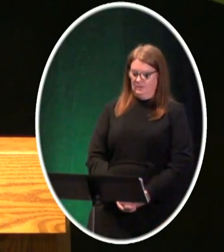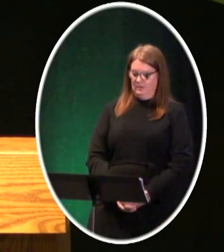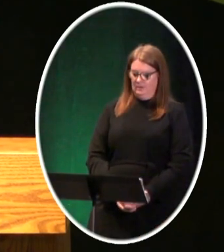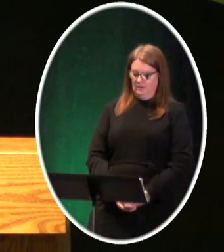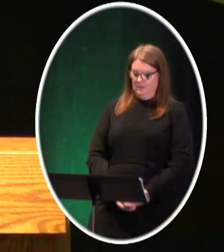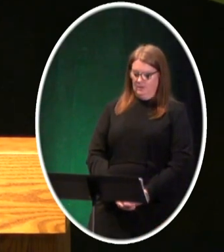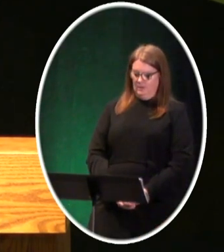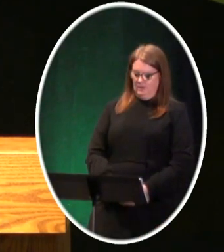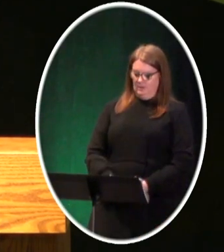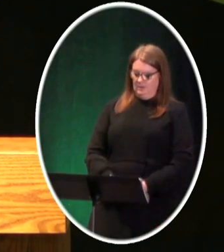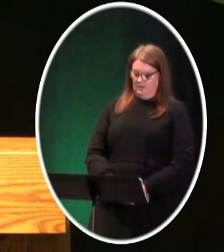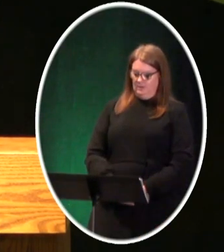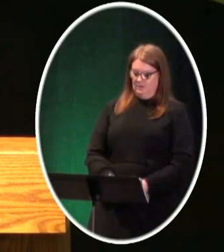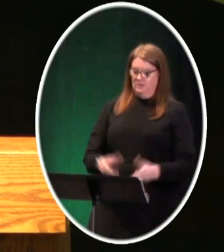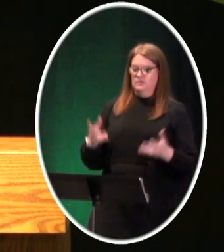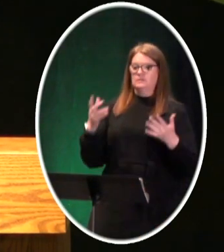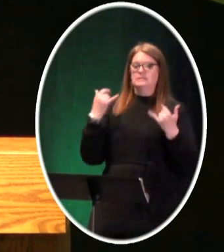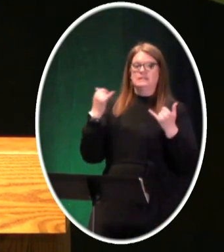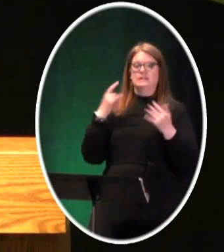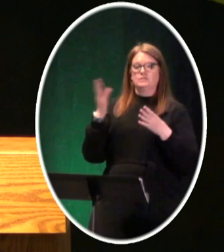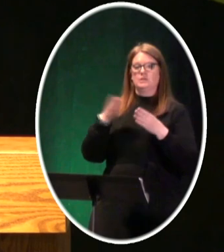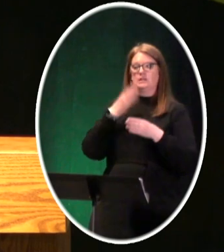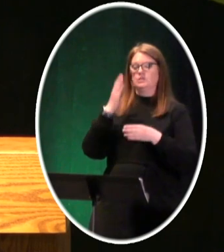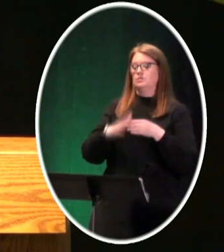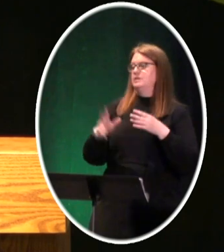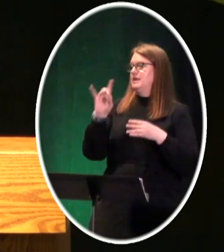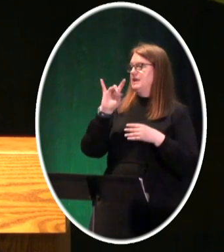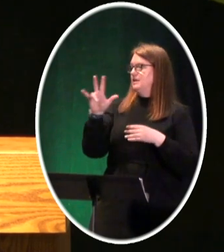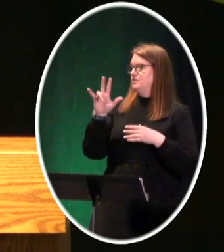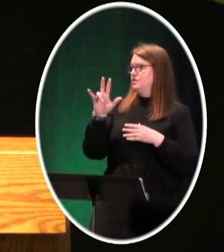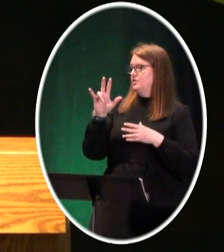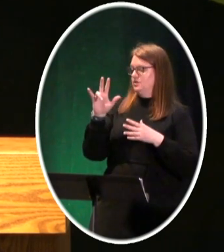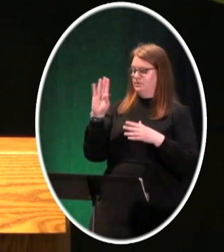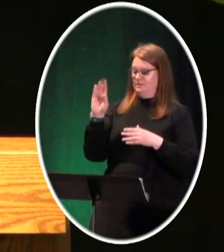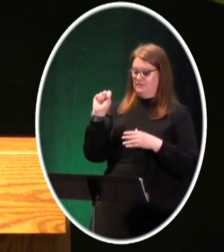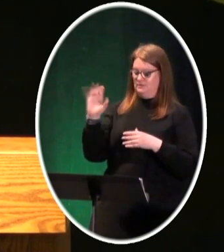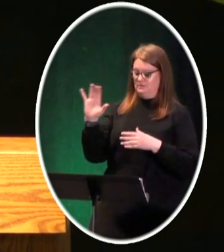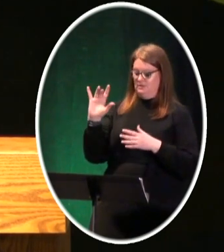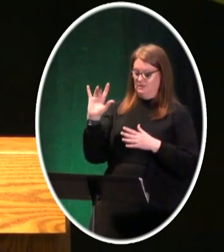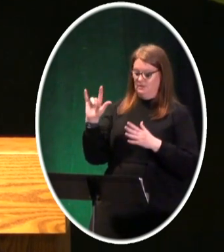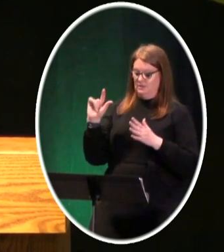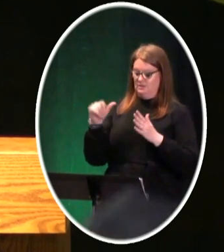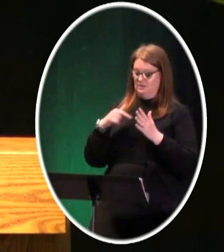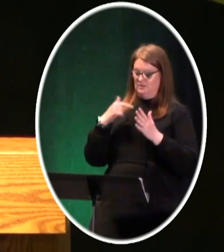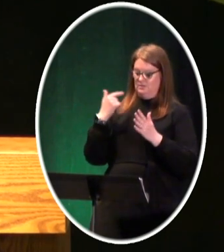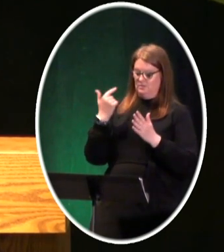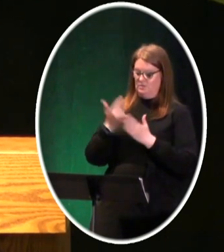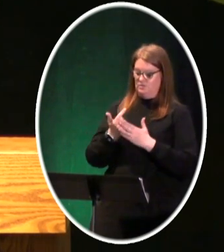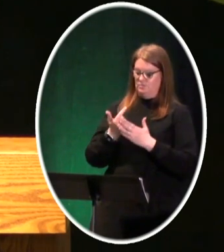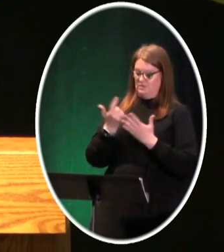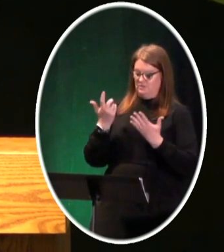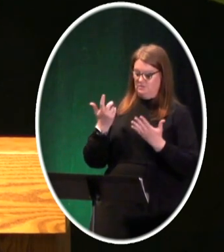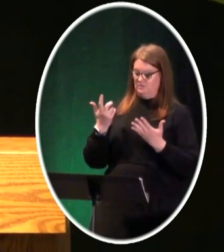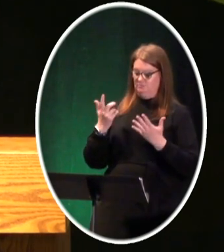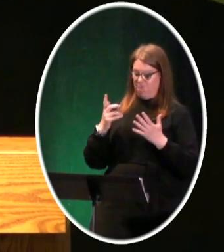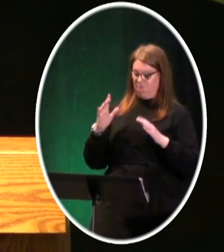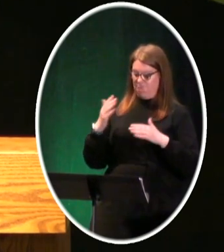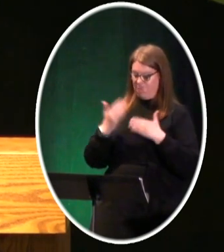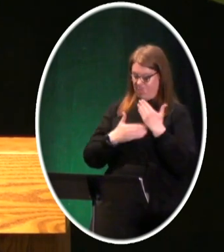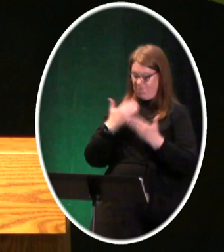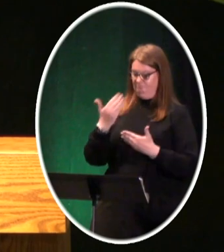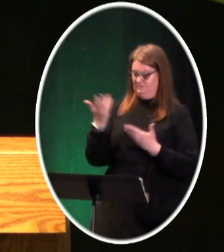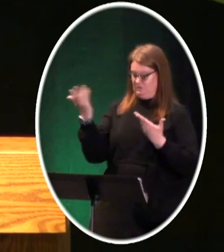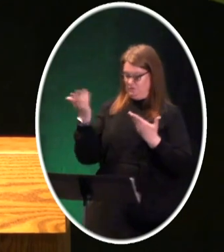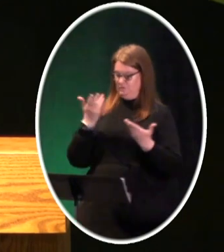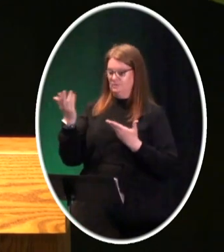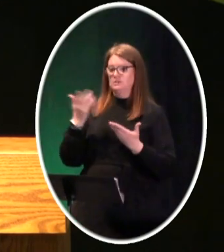As we conclude the 83rd Bismarck State College commencement exercise, I offer congratulations to all